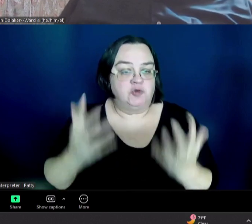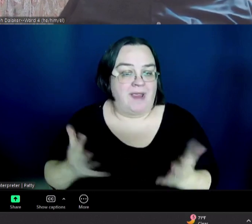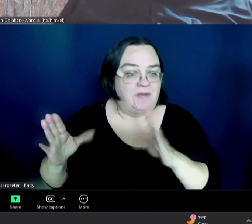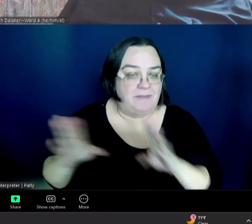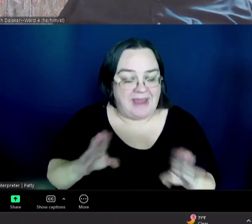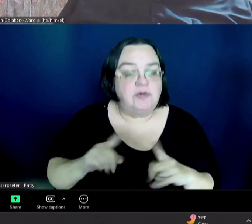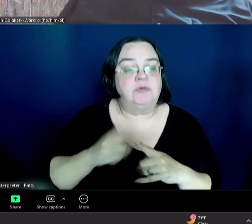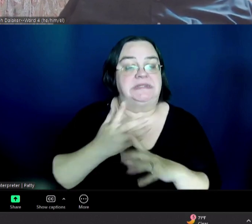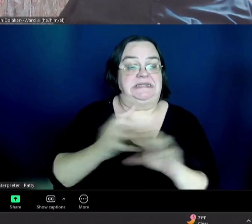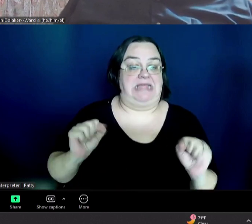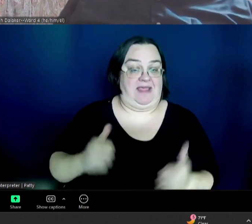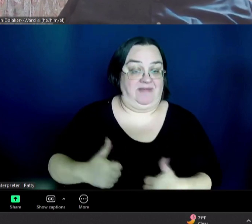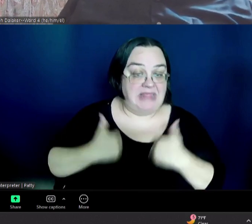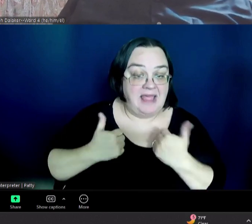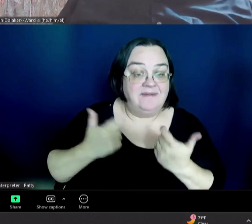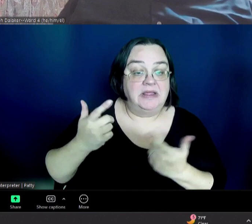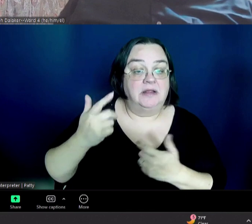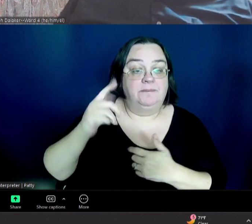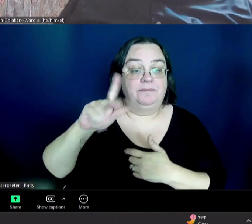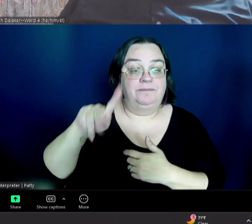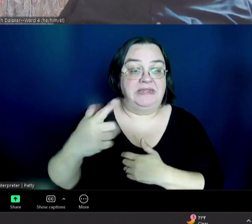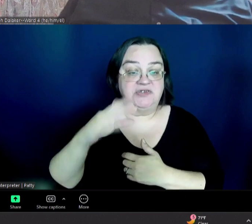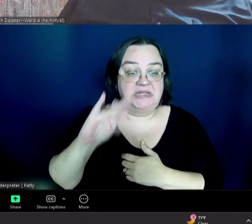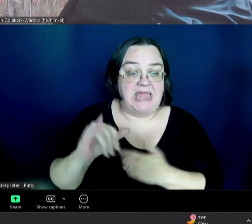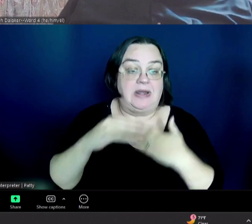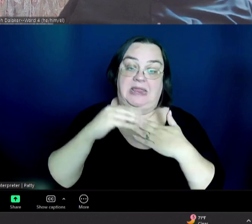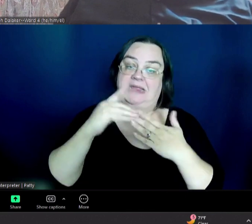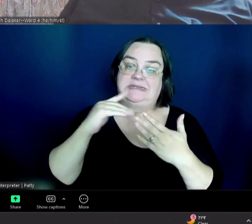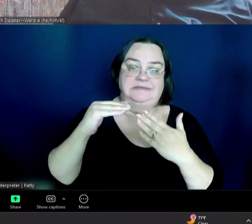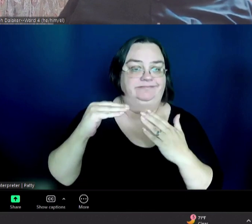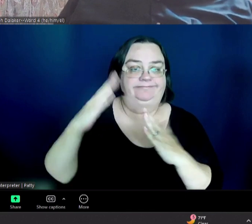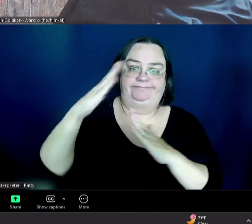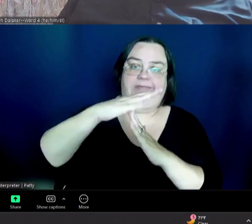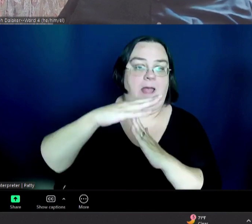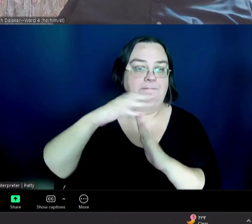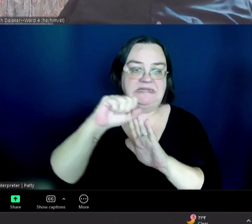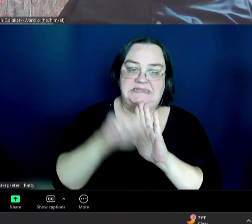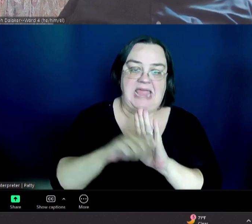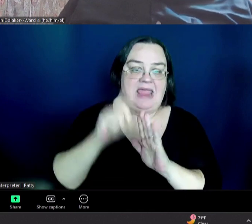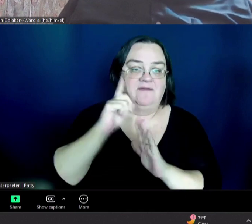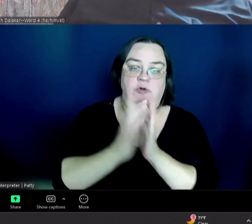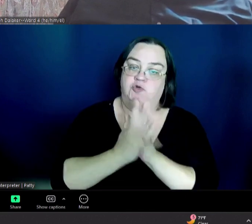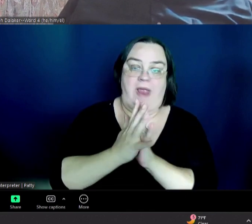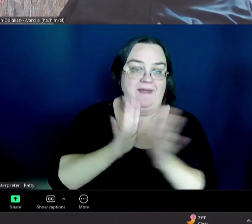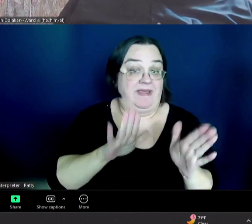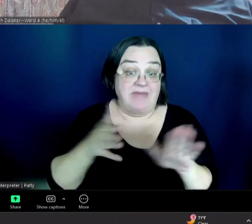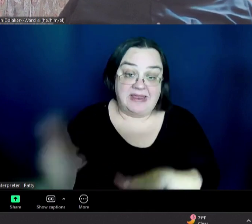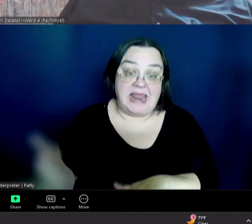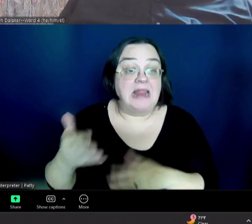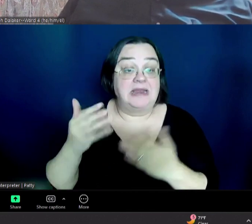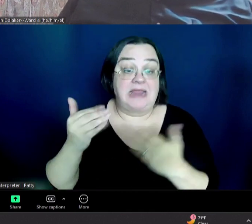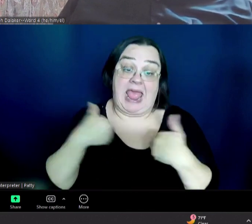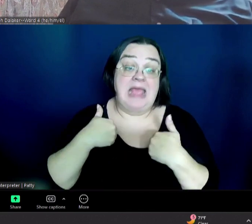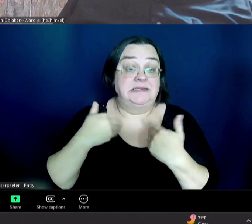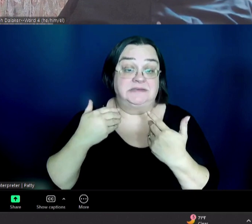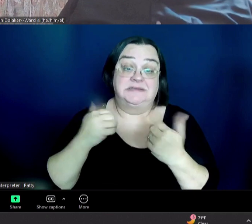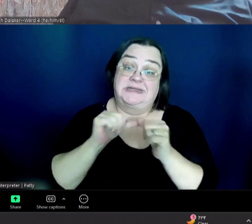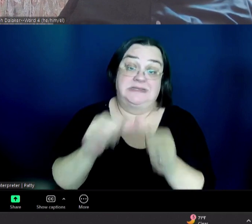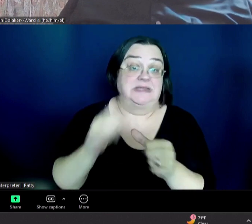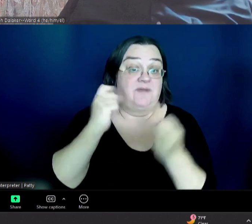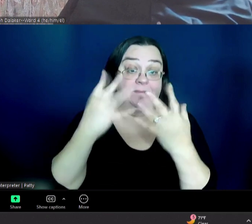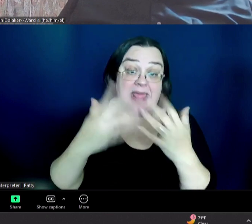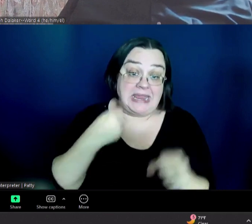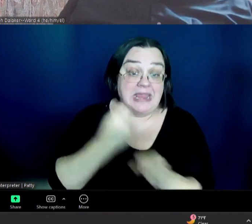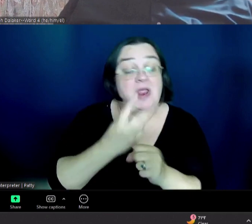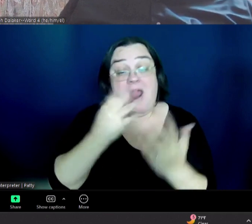state in traffic fatalities. It has consistently for many years, and unfortunately,